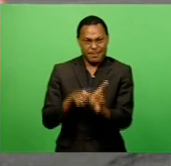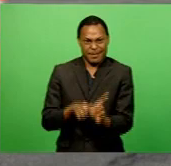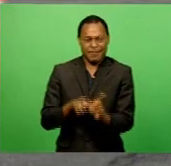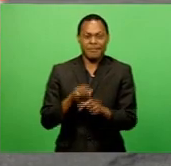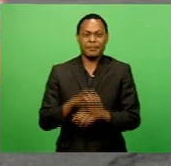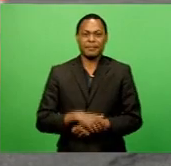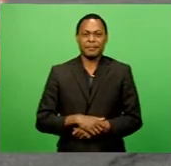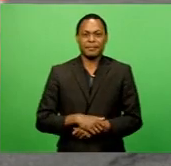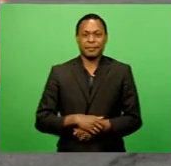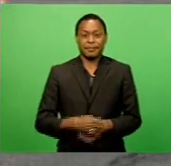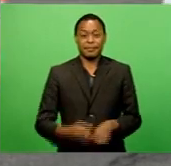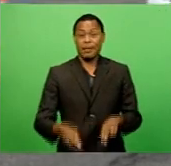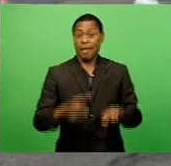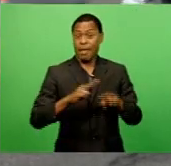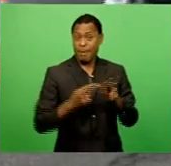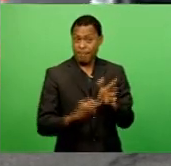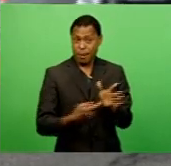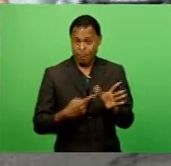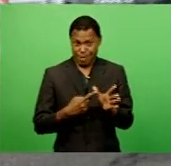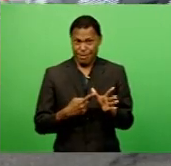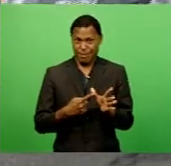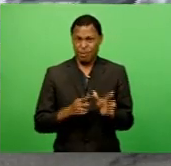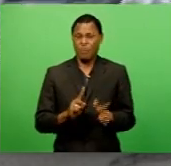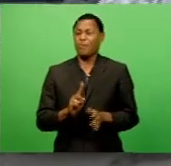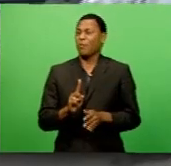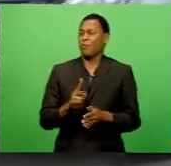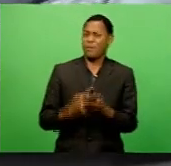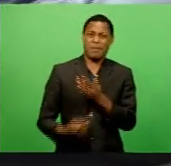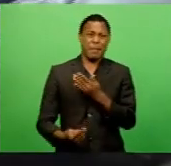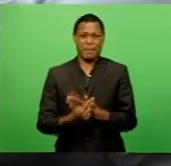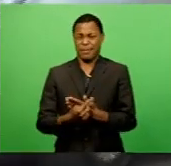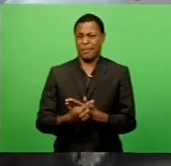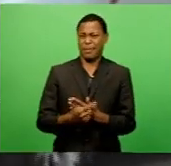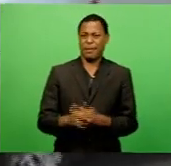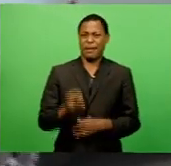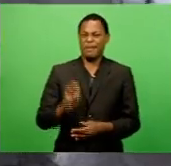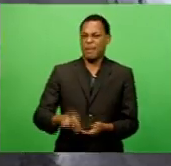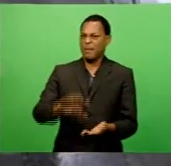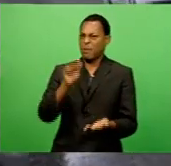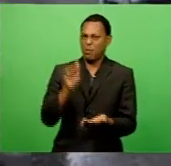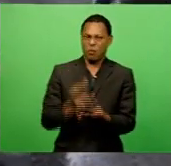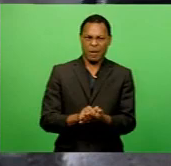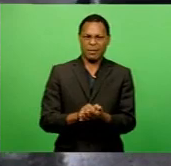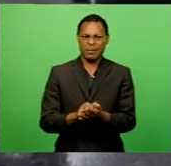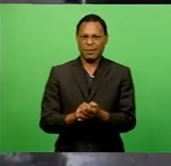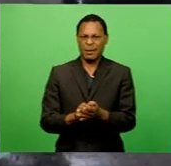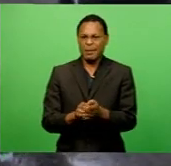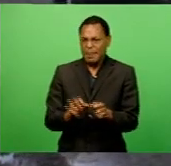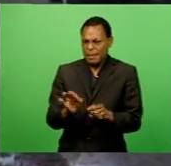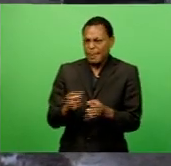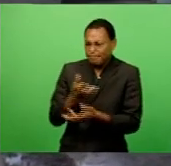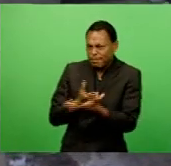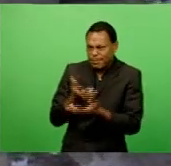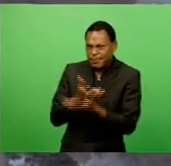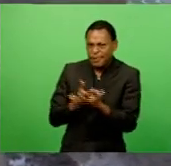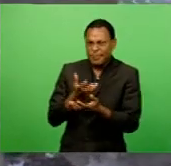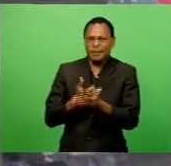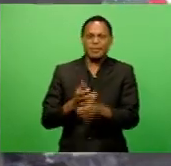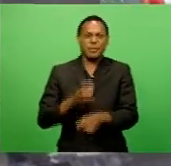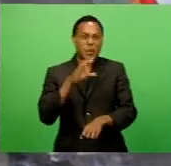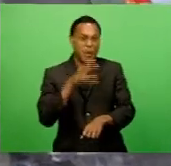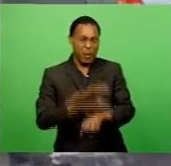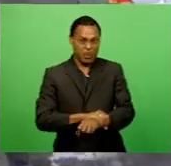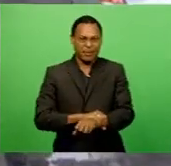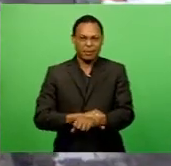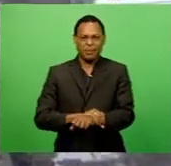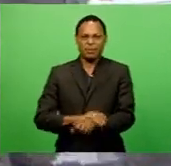Roads Authority for its part is trying to get the road surface right before liaising with the Land Transport Authority and the Fiji Police Force to